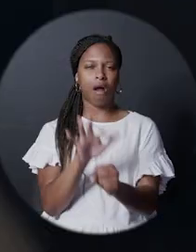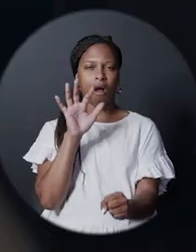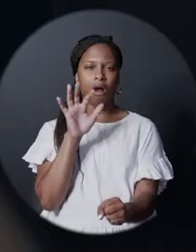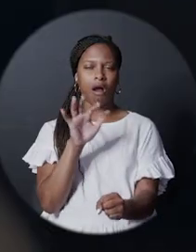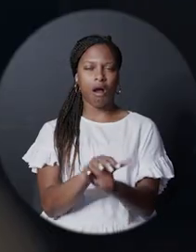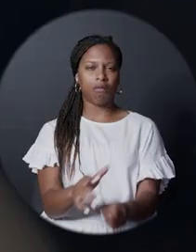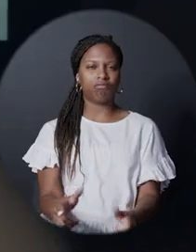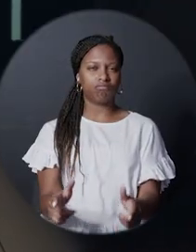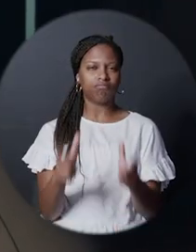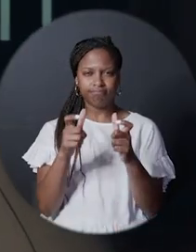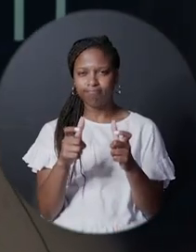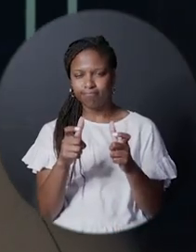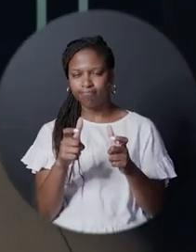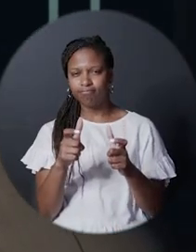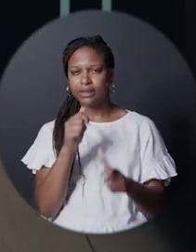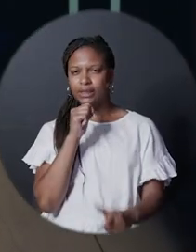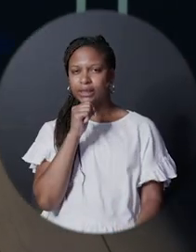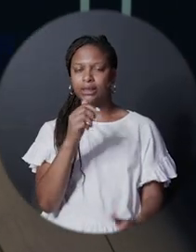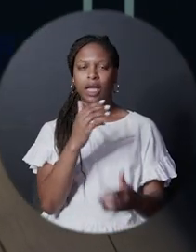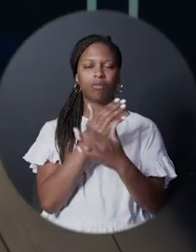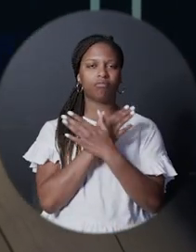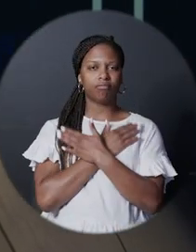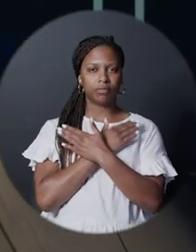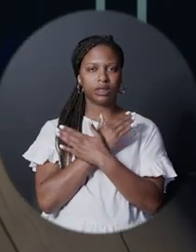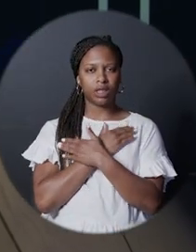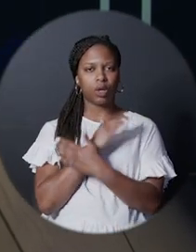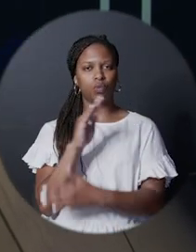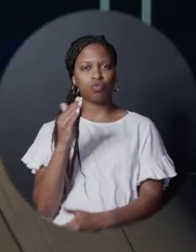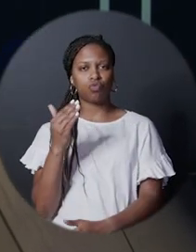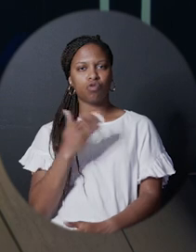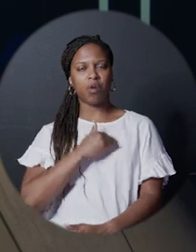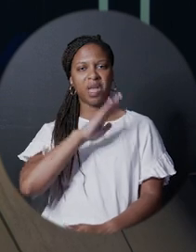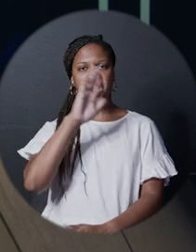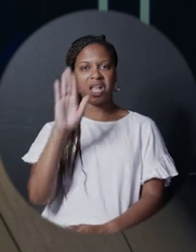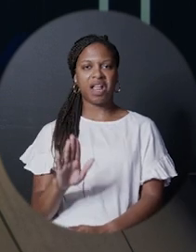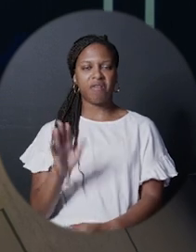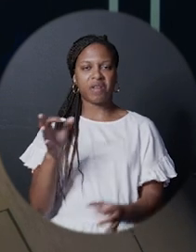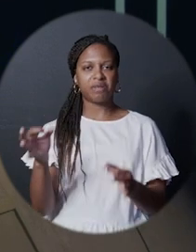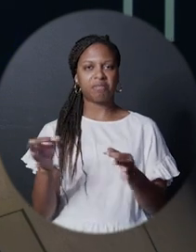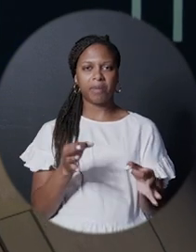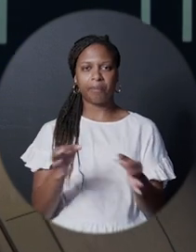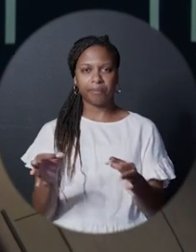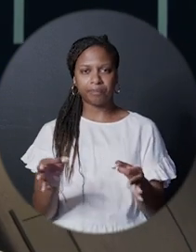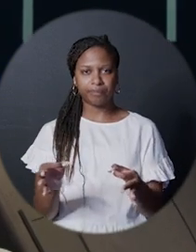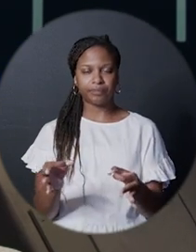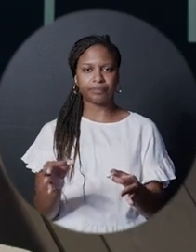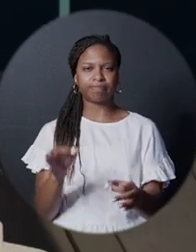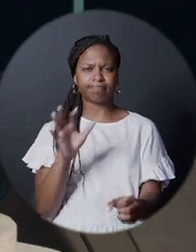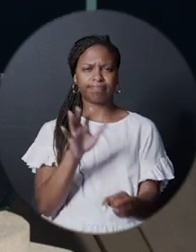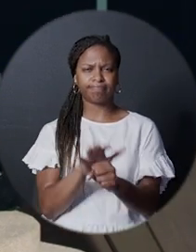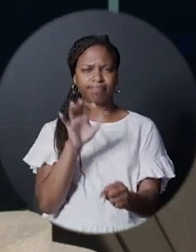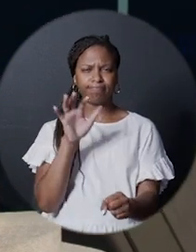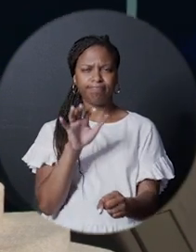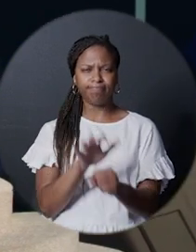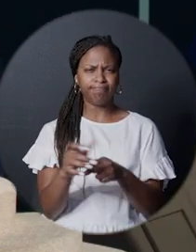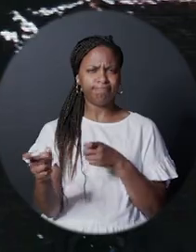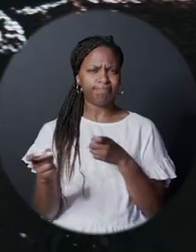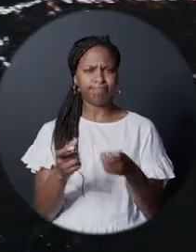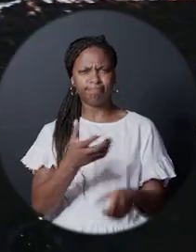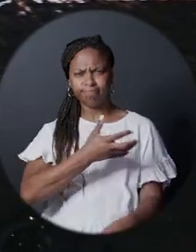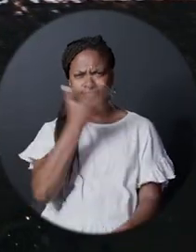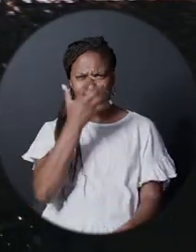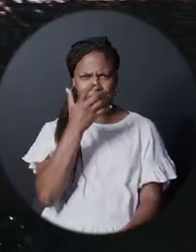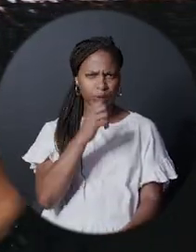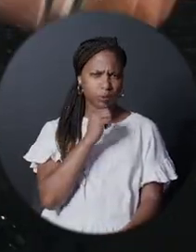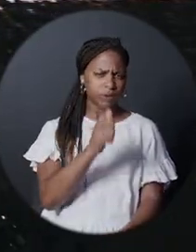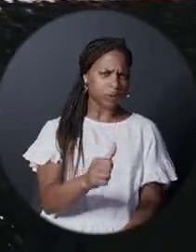most of us explode so quickly is because there is an unrest in our soul that we never explain. We are still mad